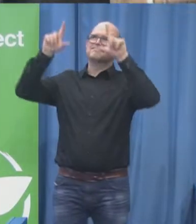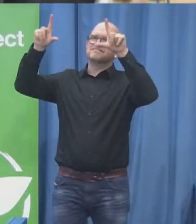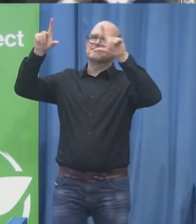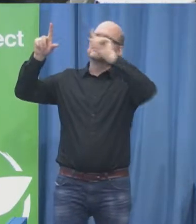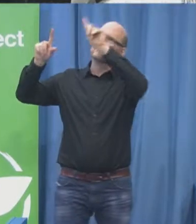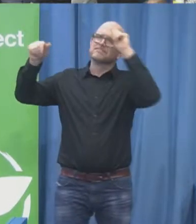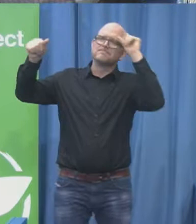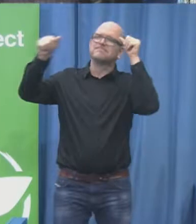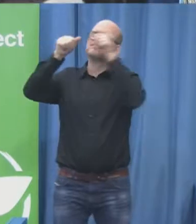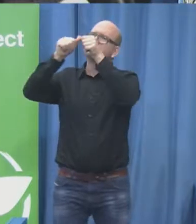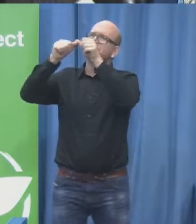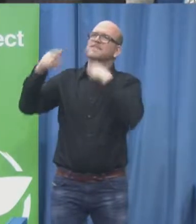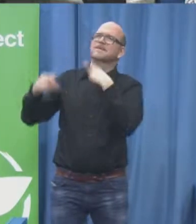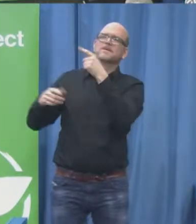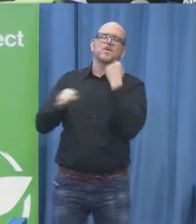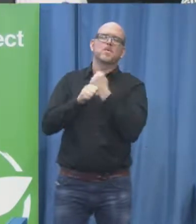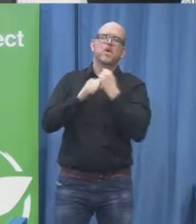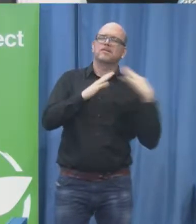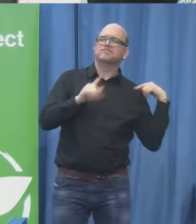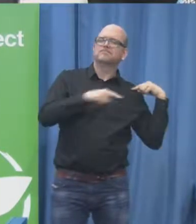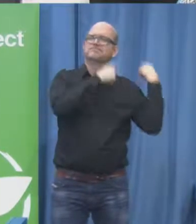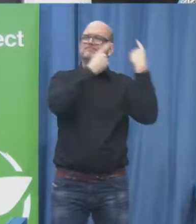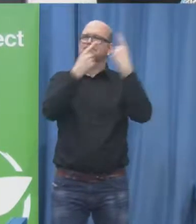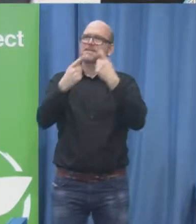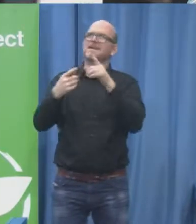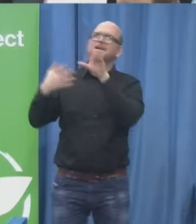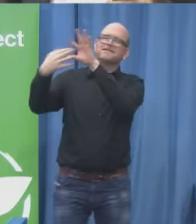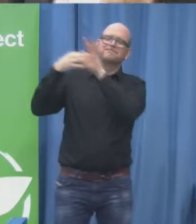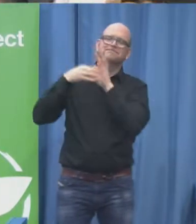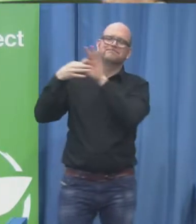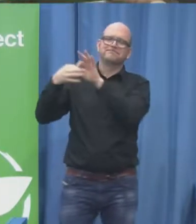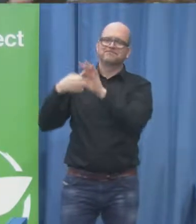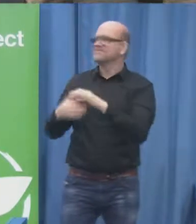Project and us also in the future. Thank you.